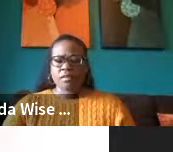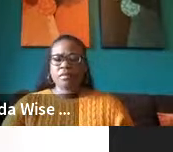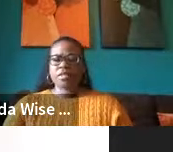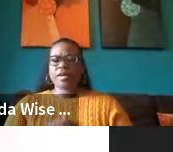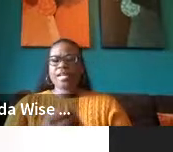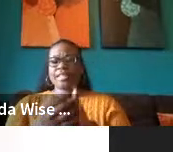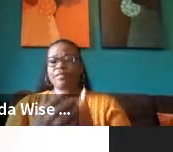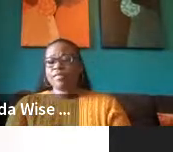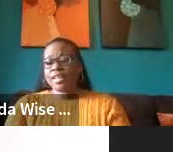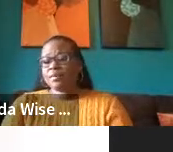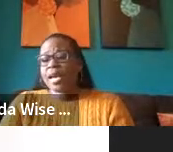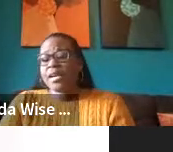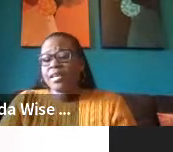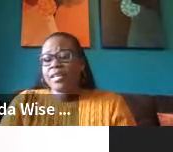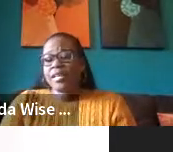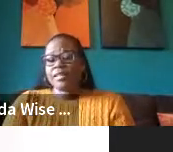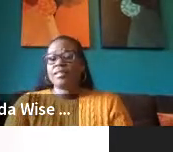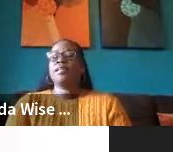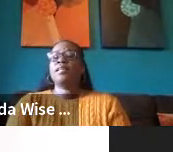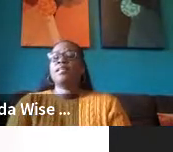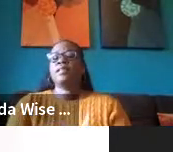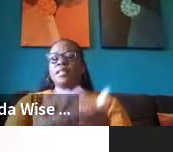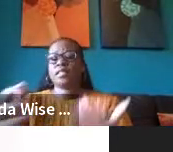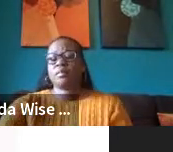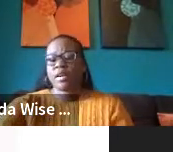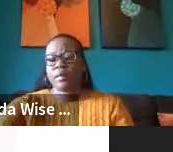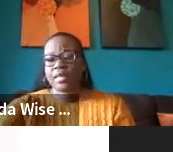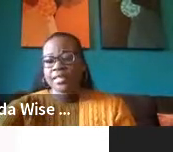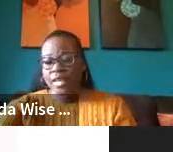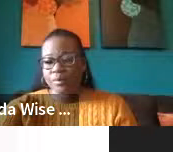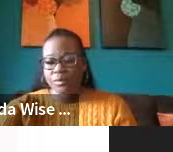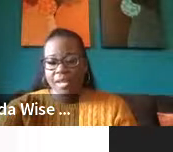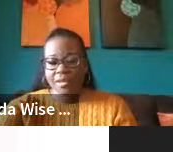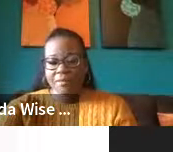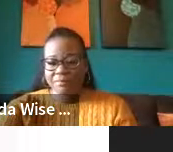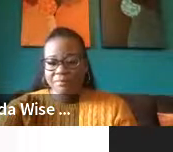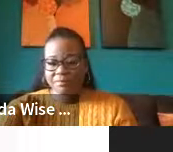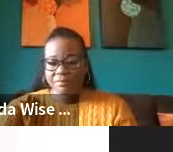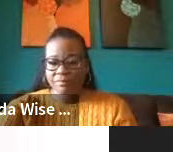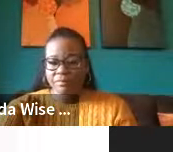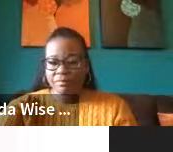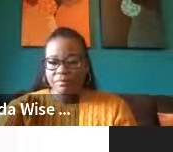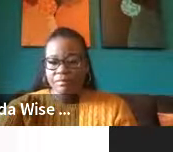And so the reason why I say fonts matter is, this is a prime example, right?